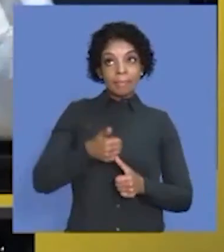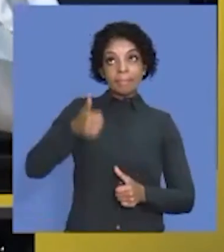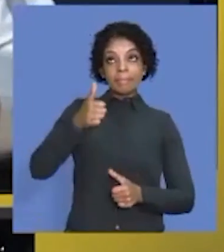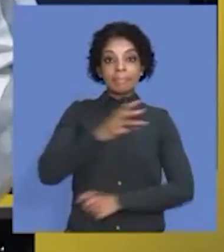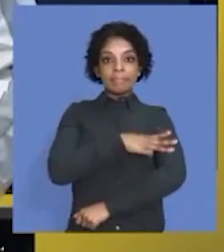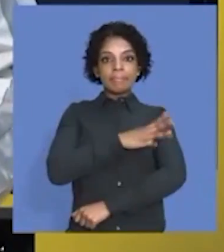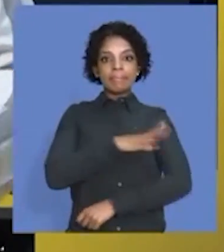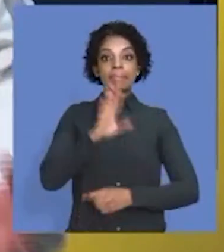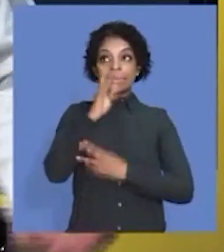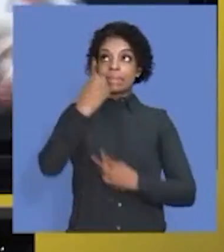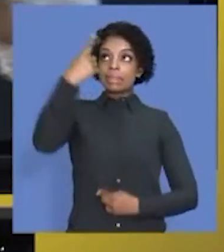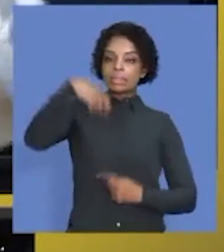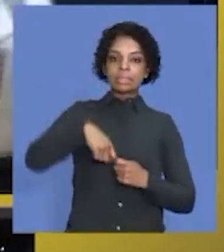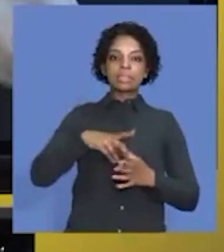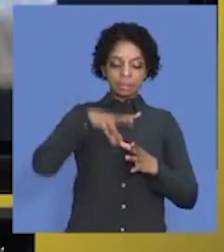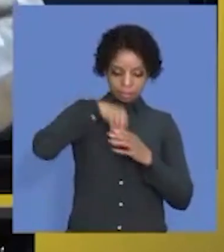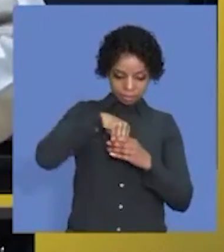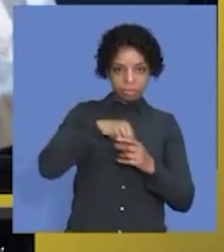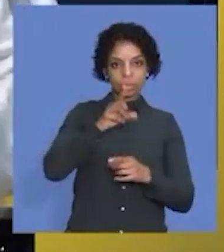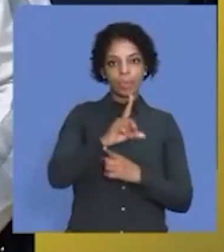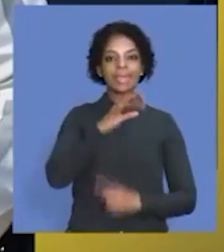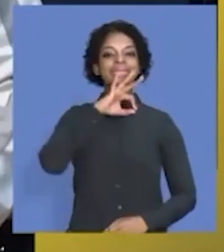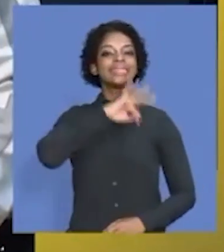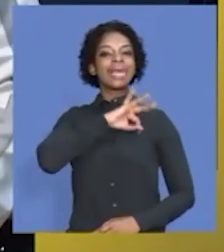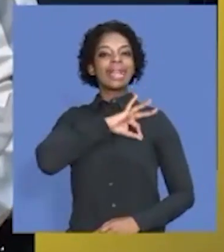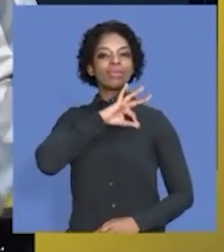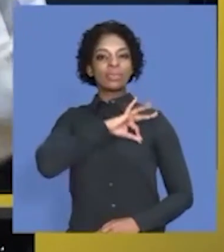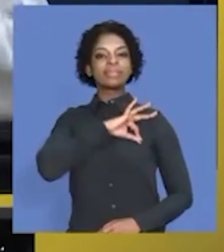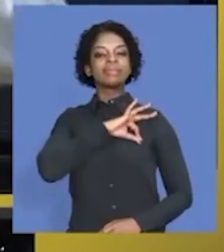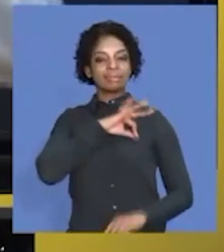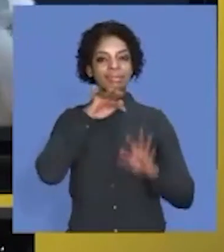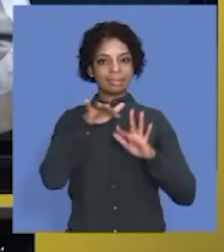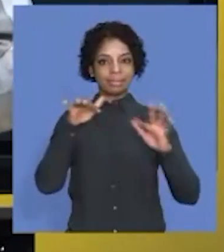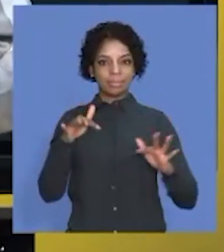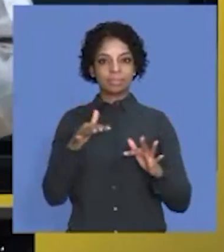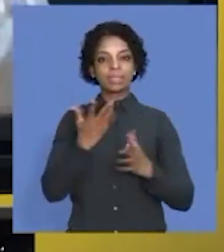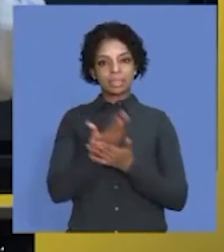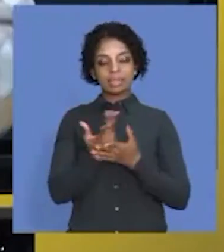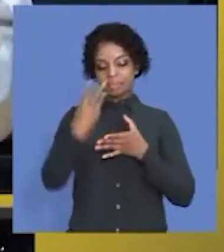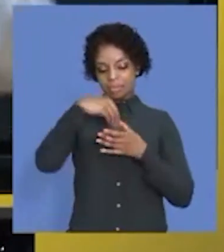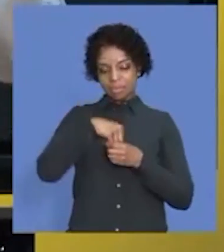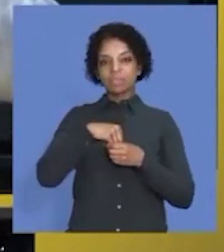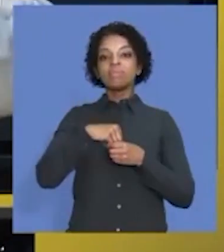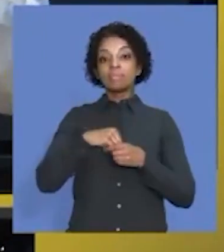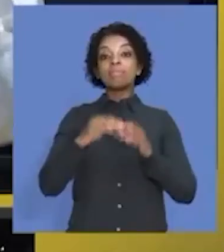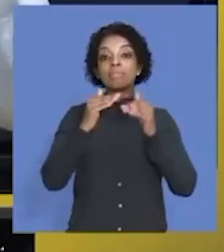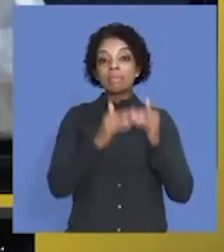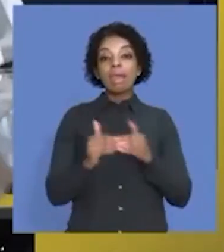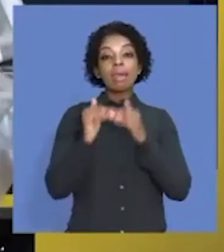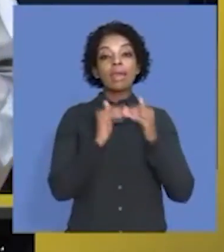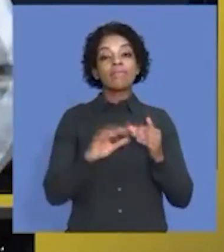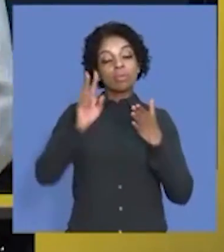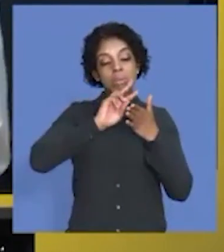employer contributions are part and parcel of the salaries and wages. It could be included. So please read the